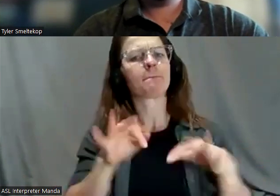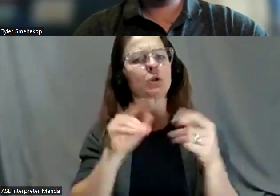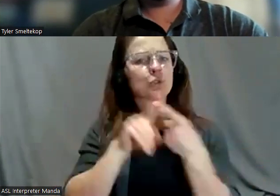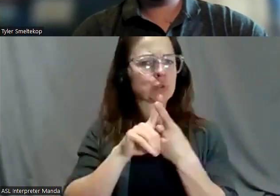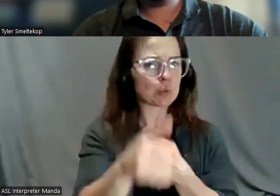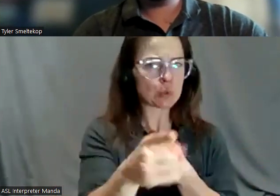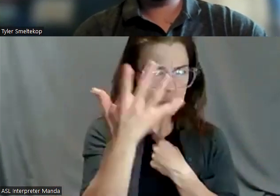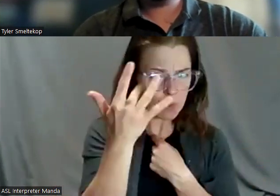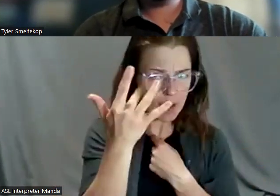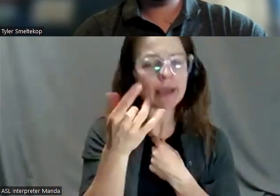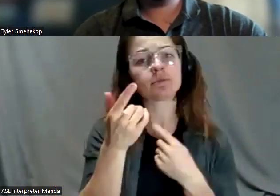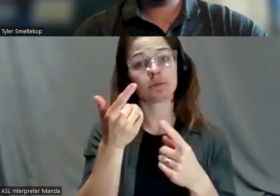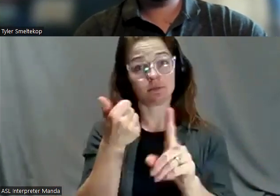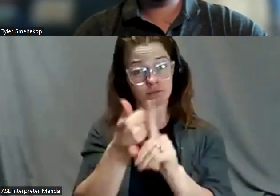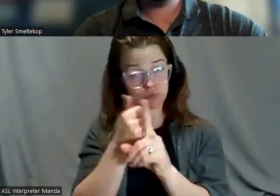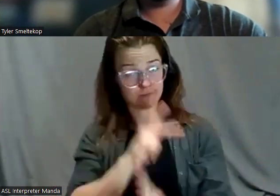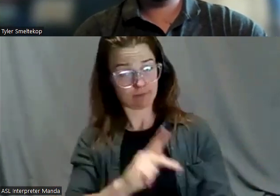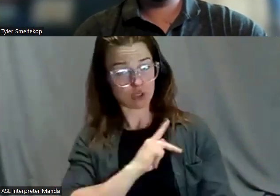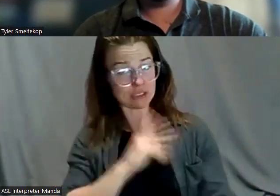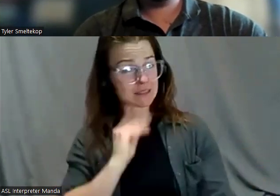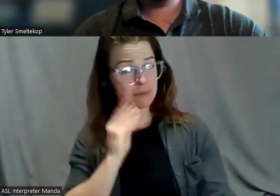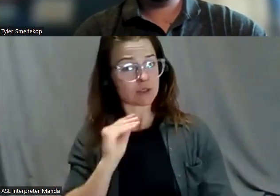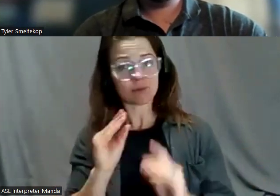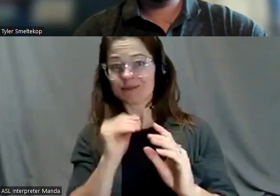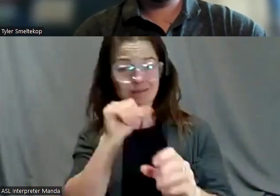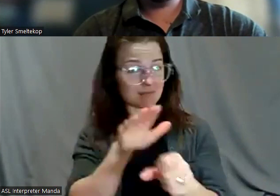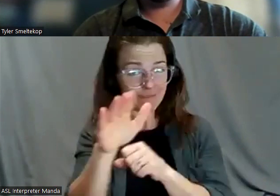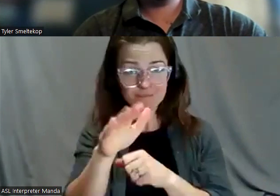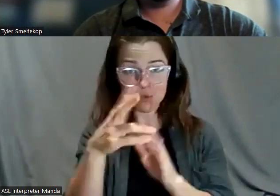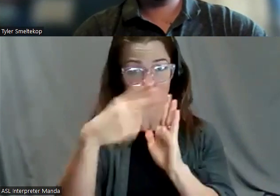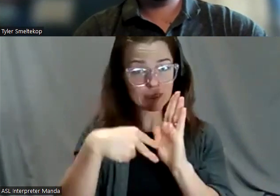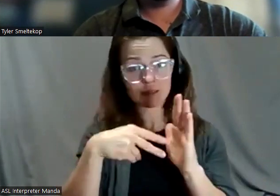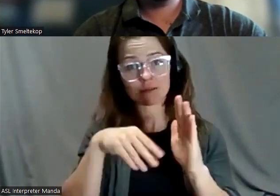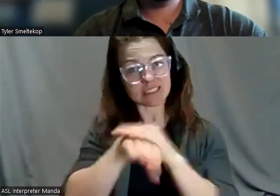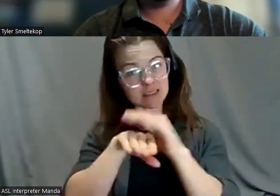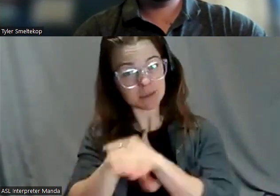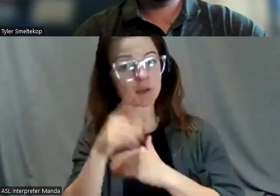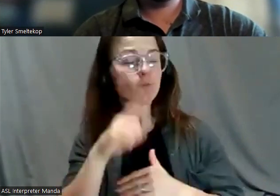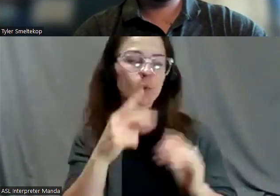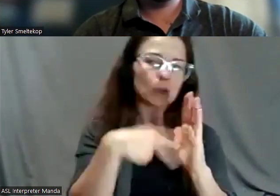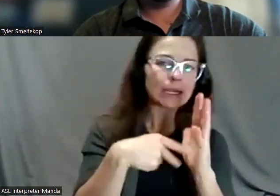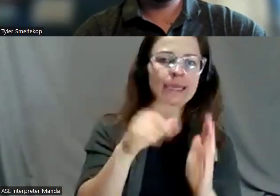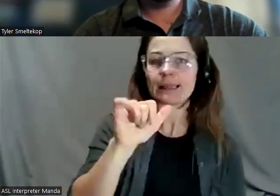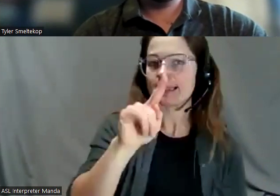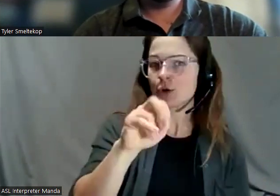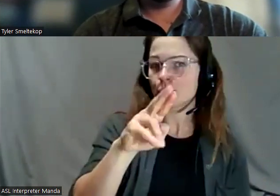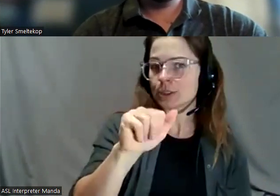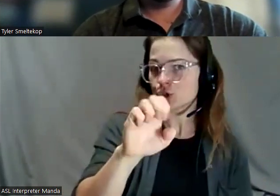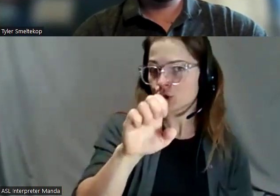have you personally been impacted by a lack of accessibility when it comes to reading materials and literature?